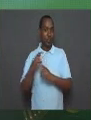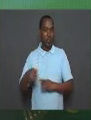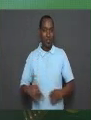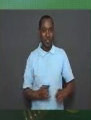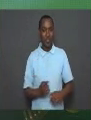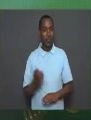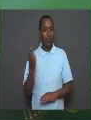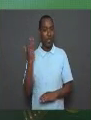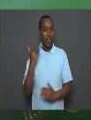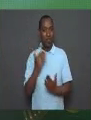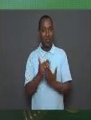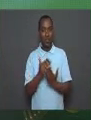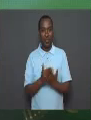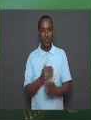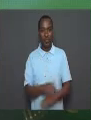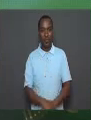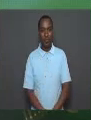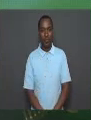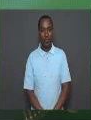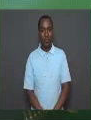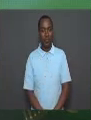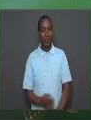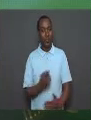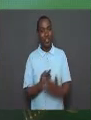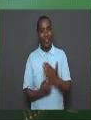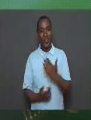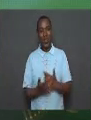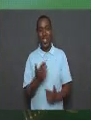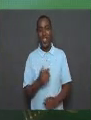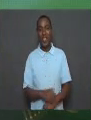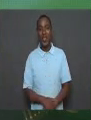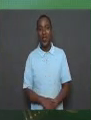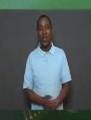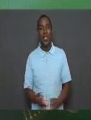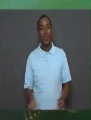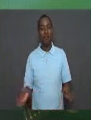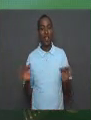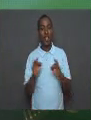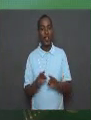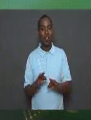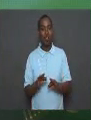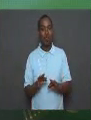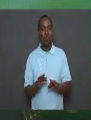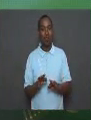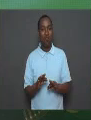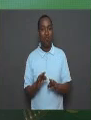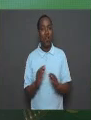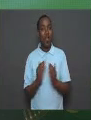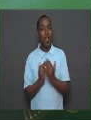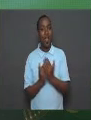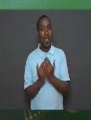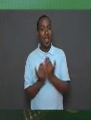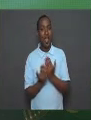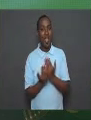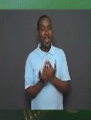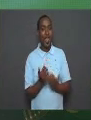In our last lesson, we talked about the importance of providing care to